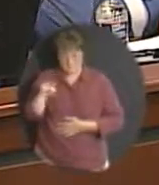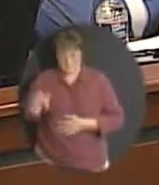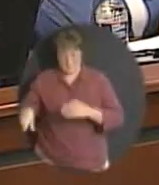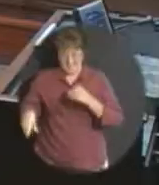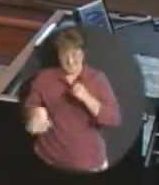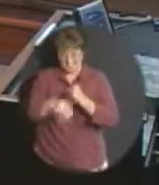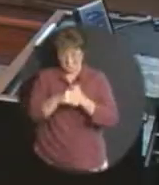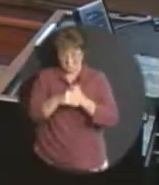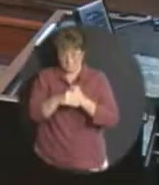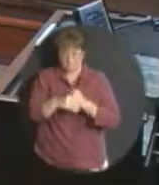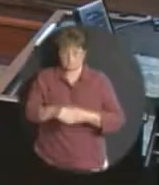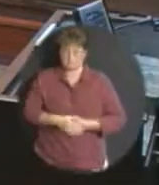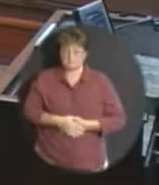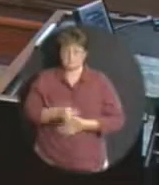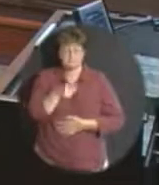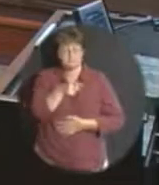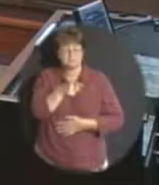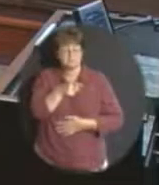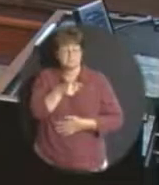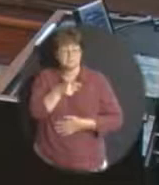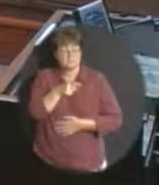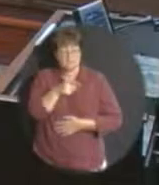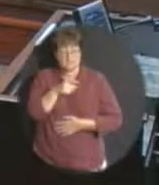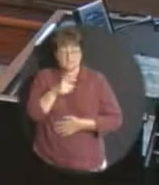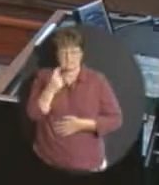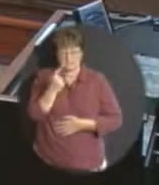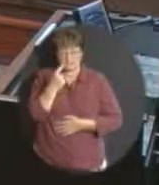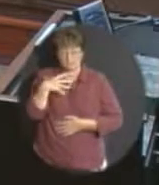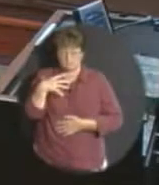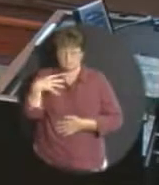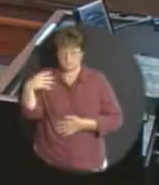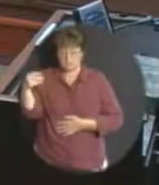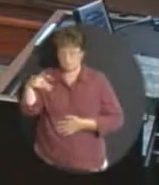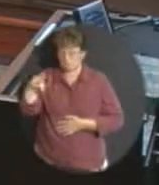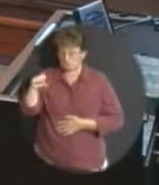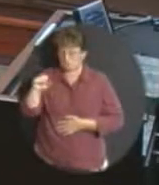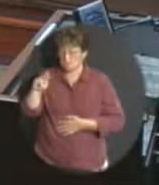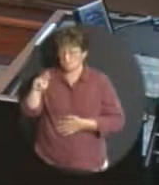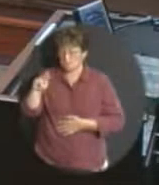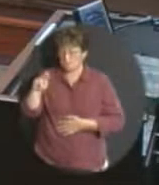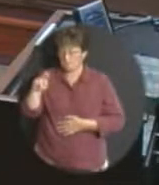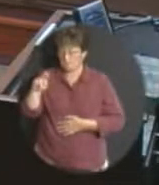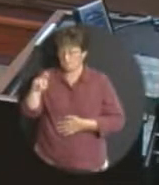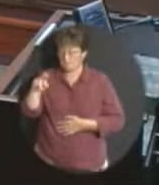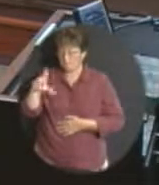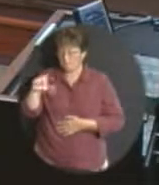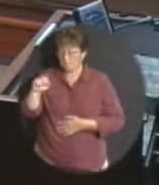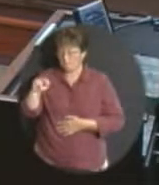Ms. Hibbs, will you let the record show that Mr. Poland left the room?